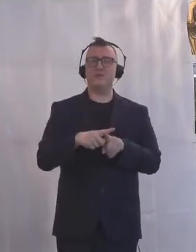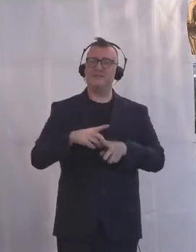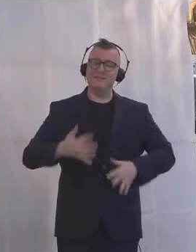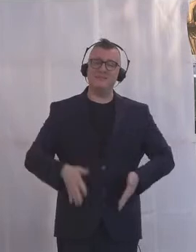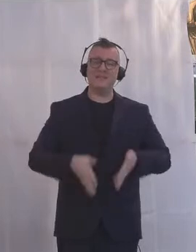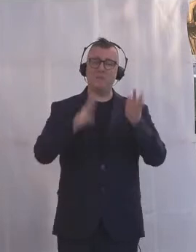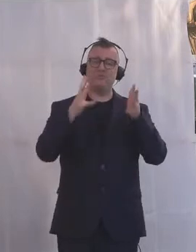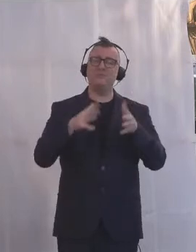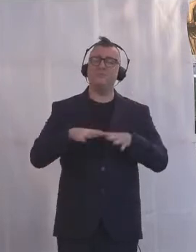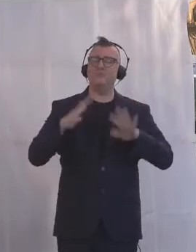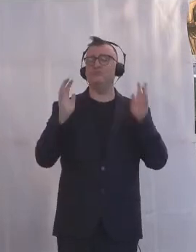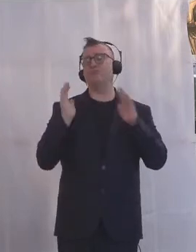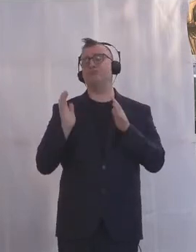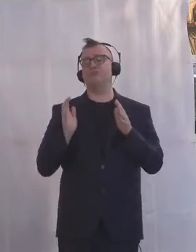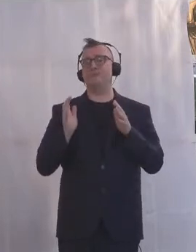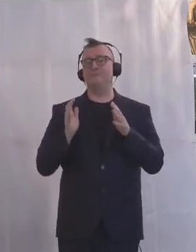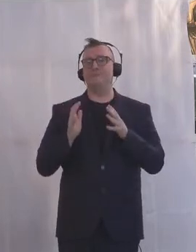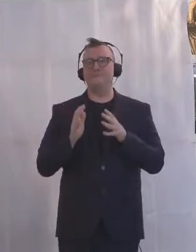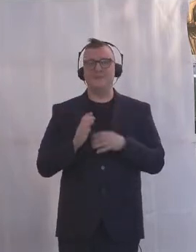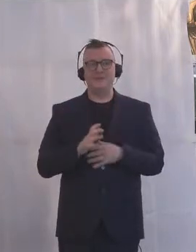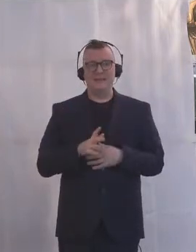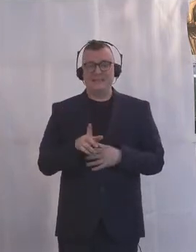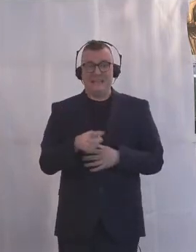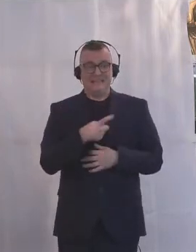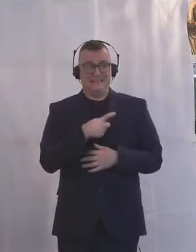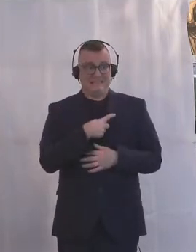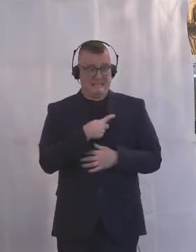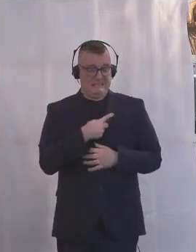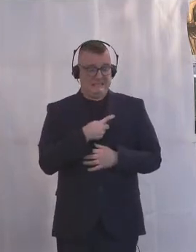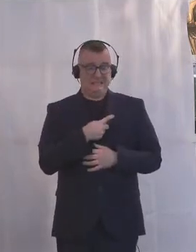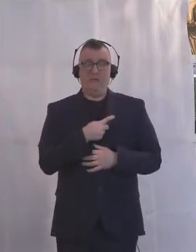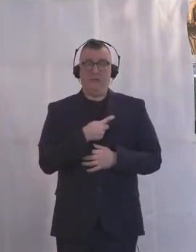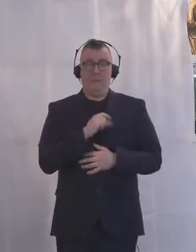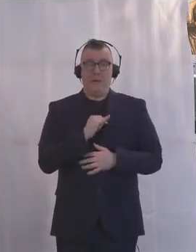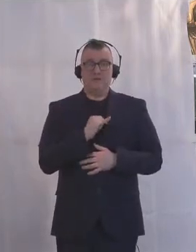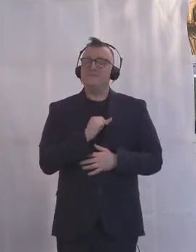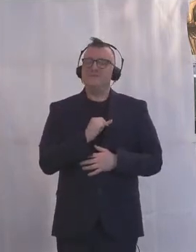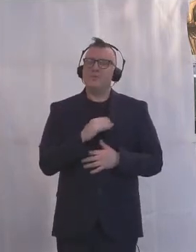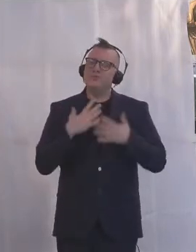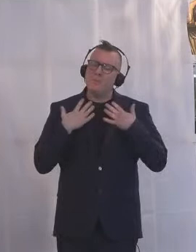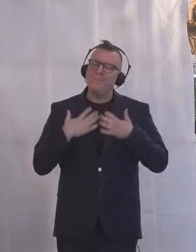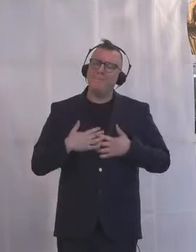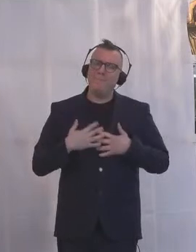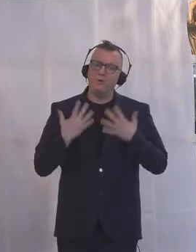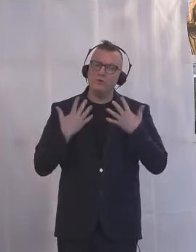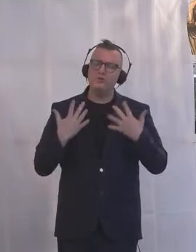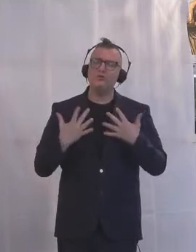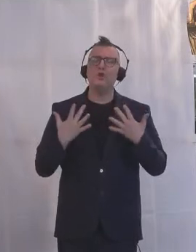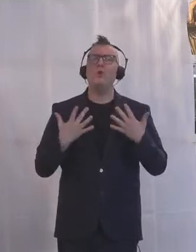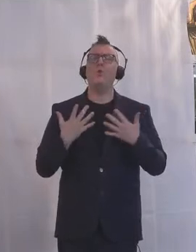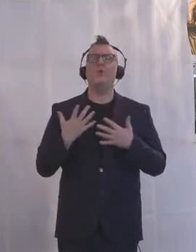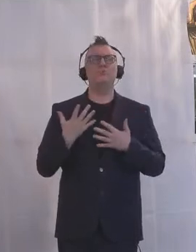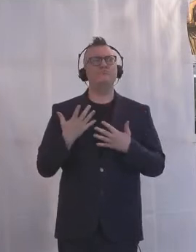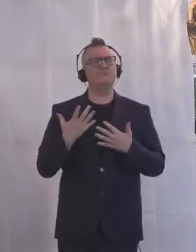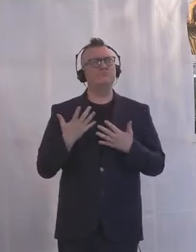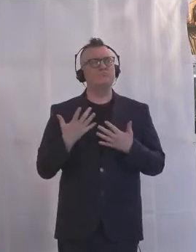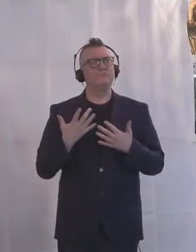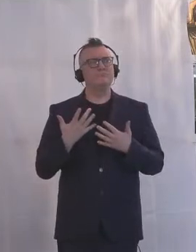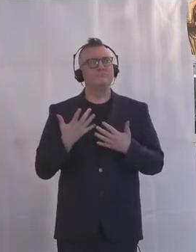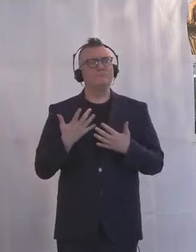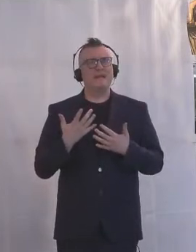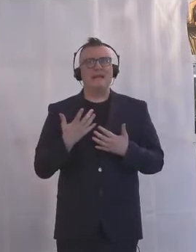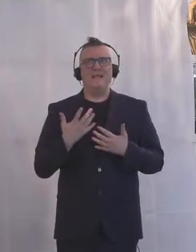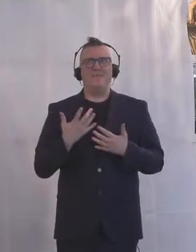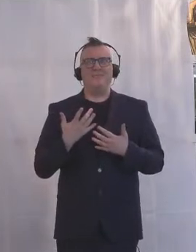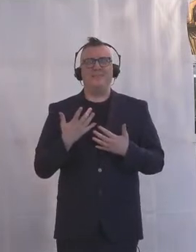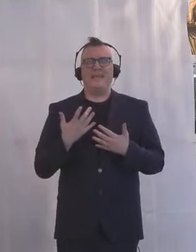know, anxiety as a bad thing, I think it's just your body's way, or the universe's way of letting you know that something means something